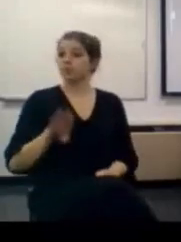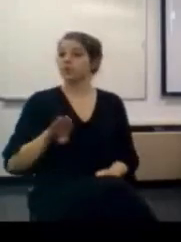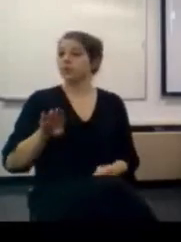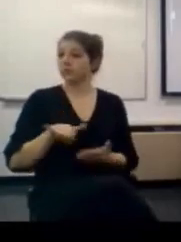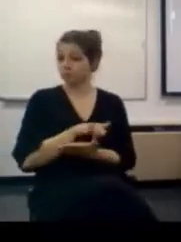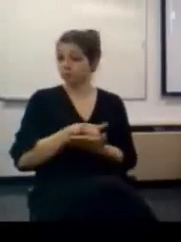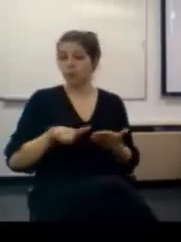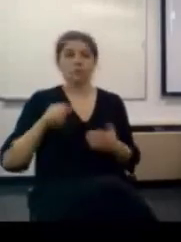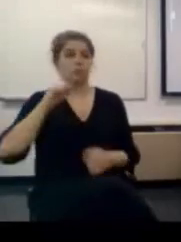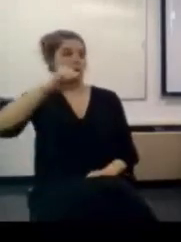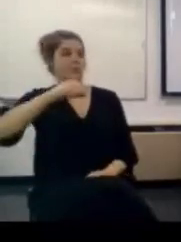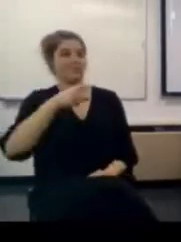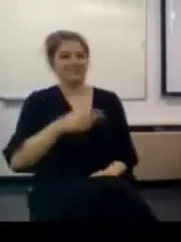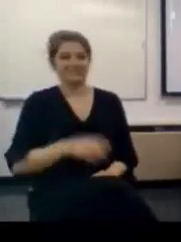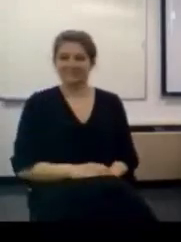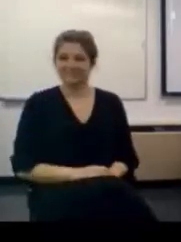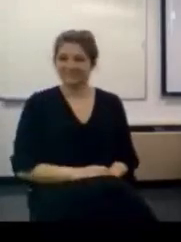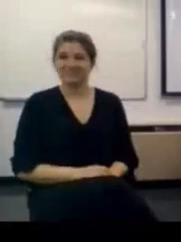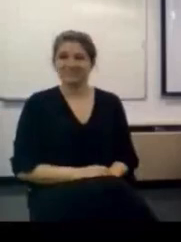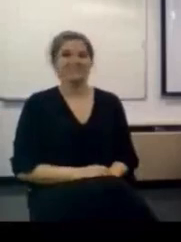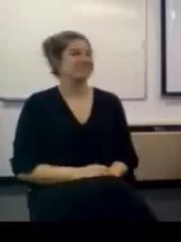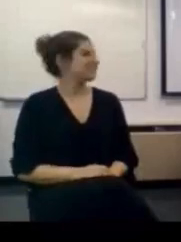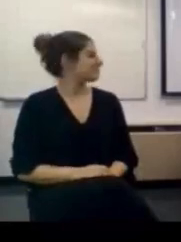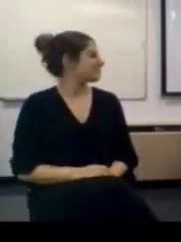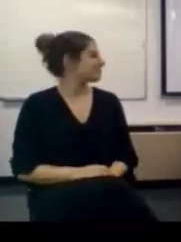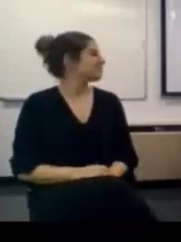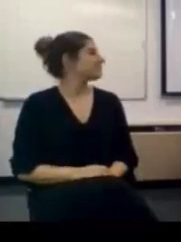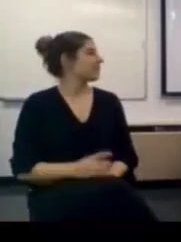born and raised in Brooklyn, New York,